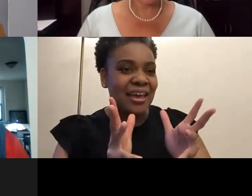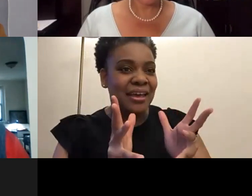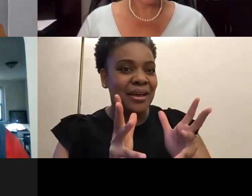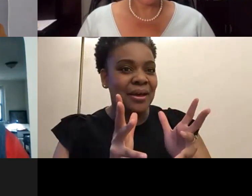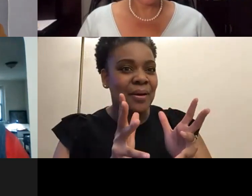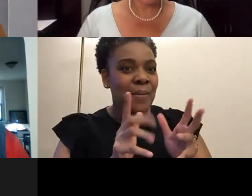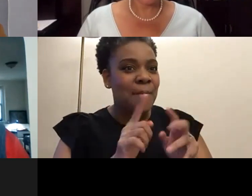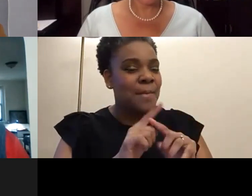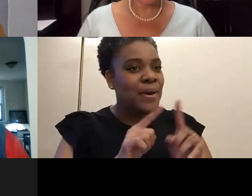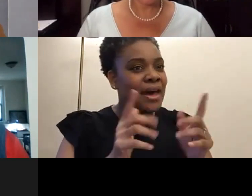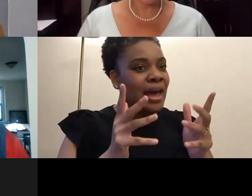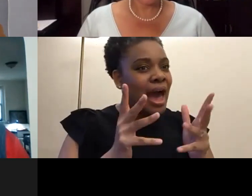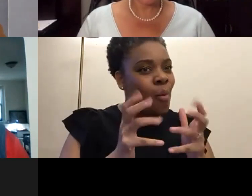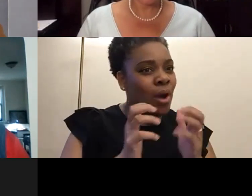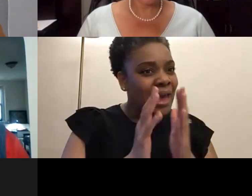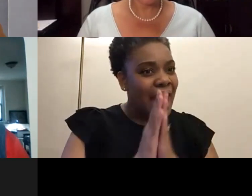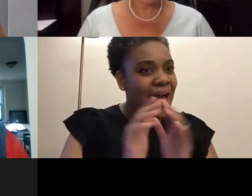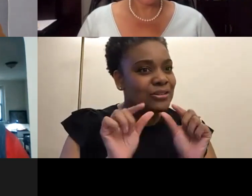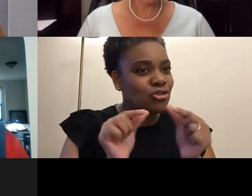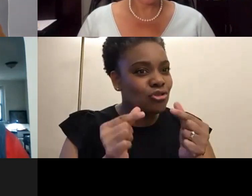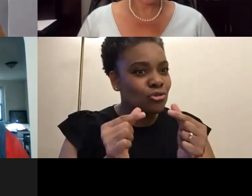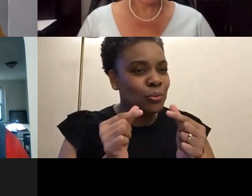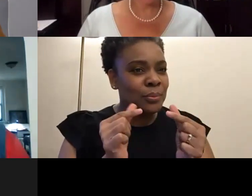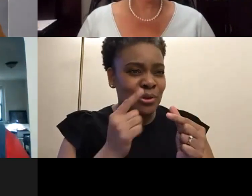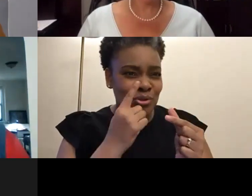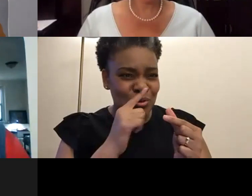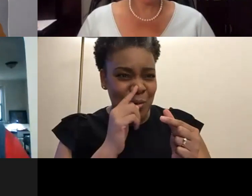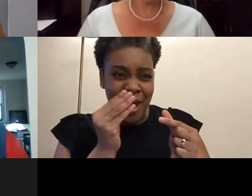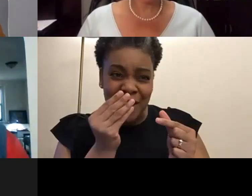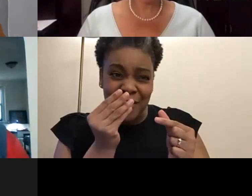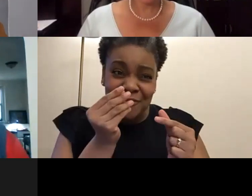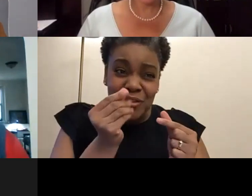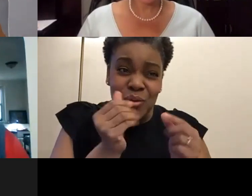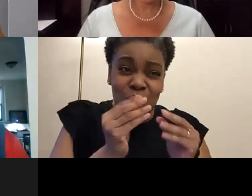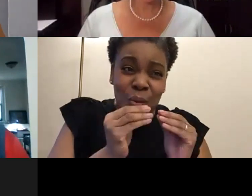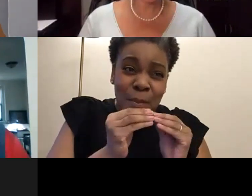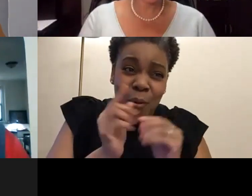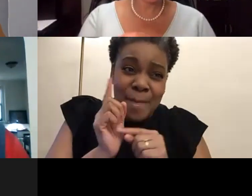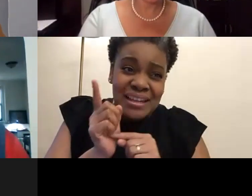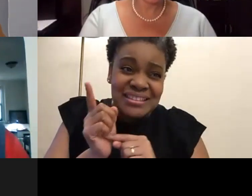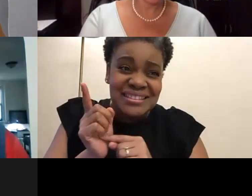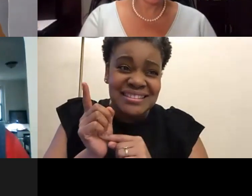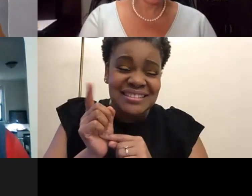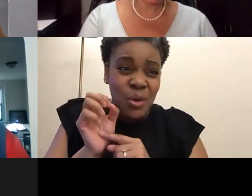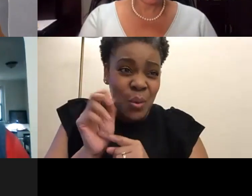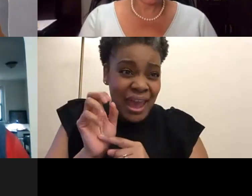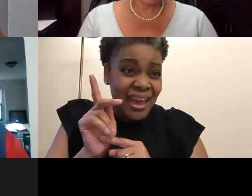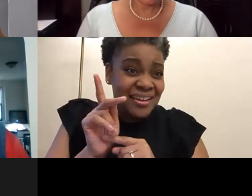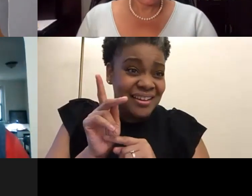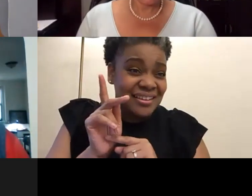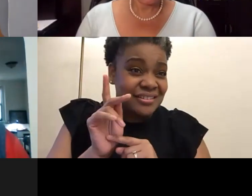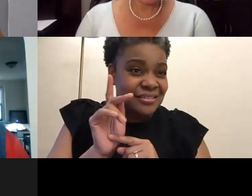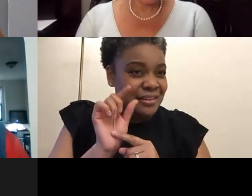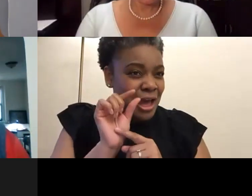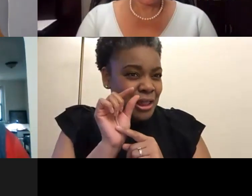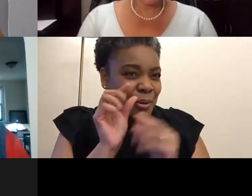we could be gracious enough to spend a few more minutes. Is that okay? Sure. A few more minutes on